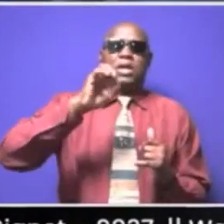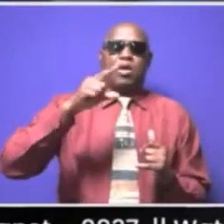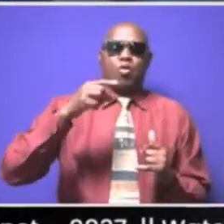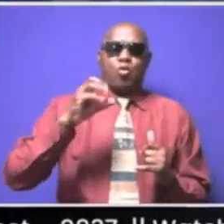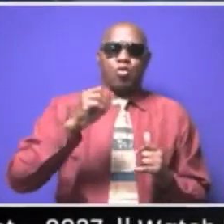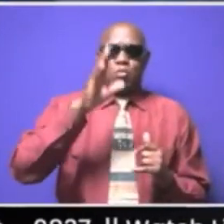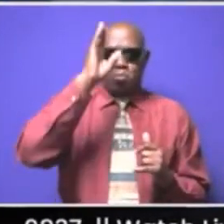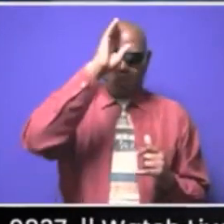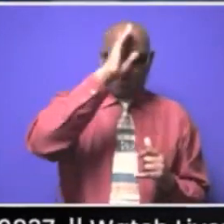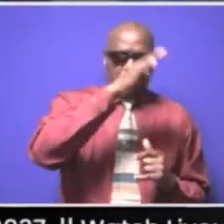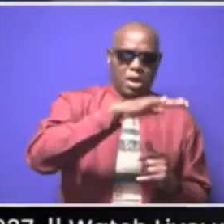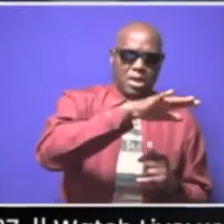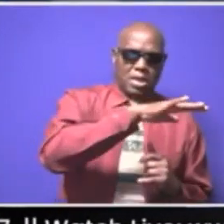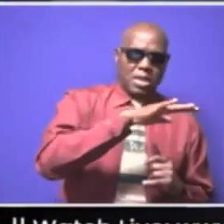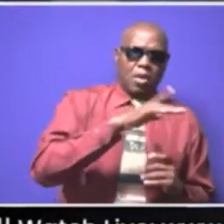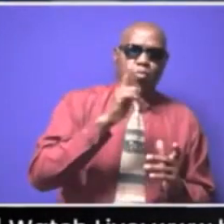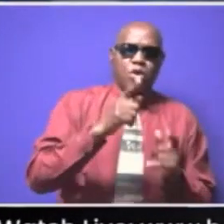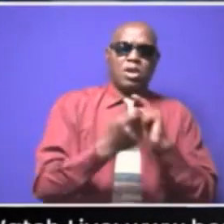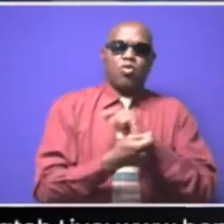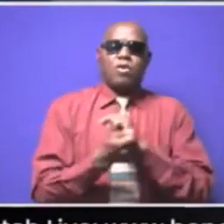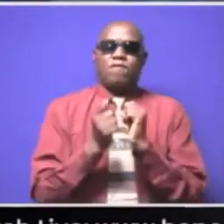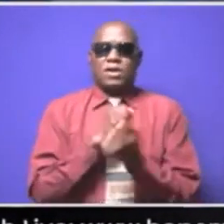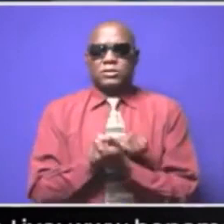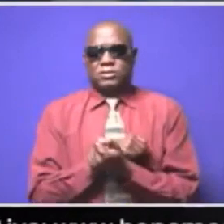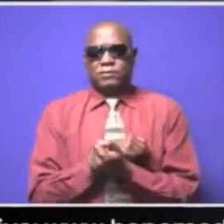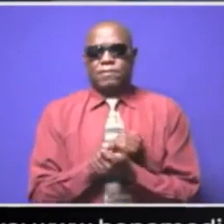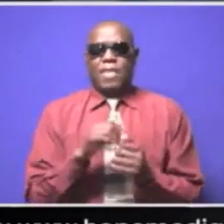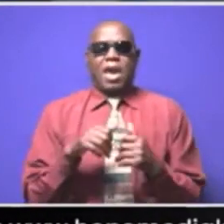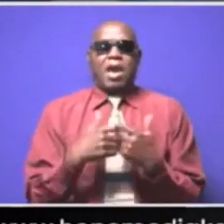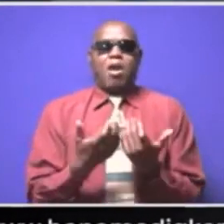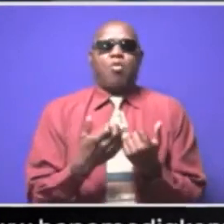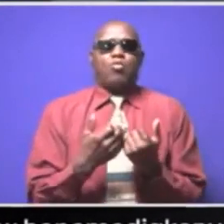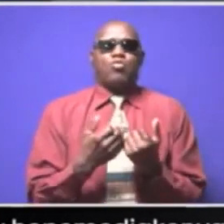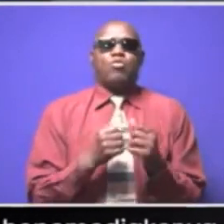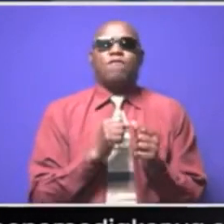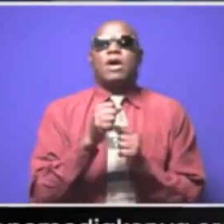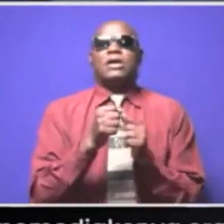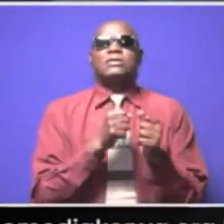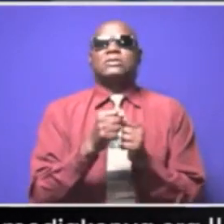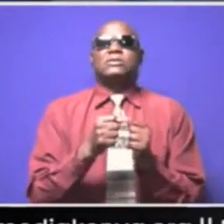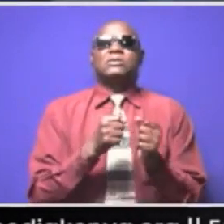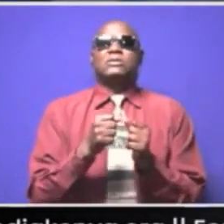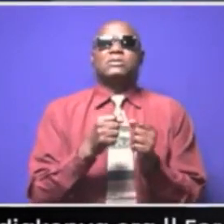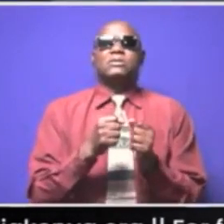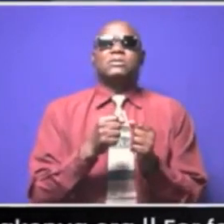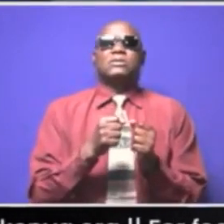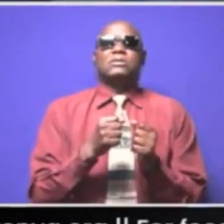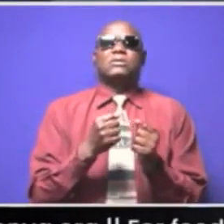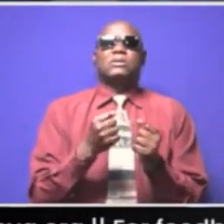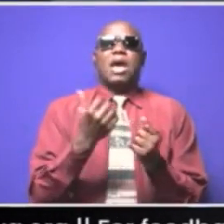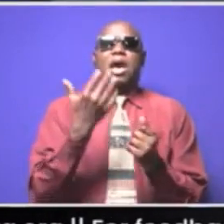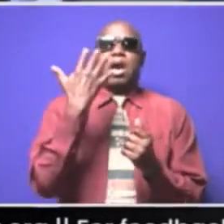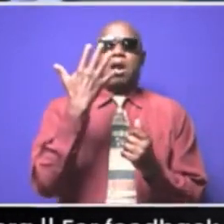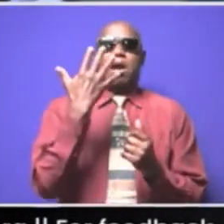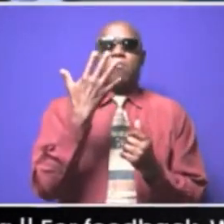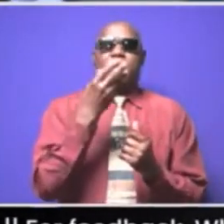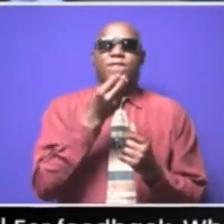barriers we are going tover how can you fight the arm that fits